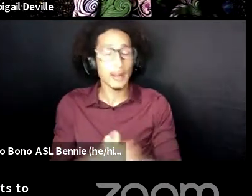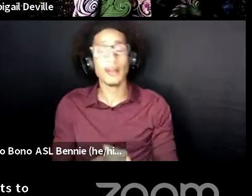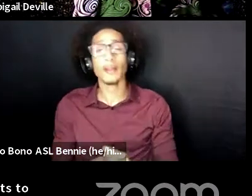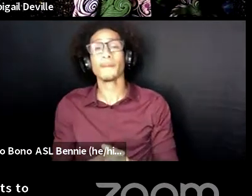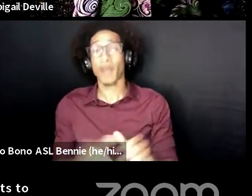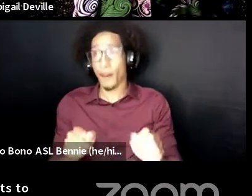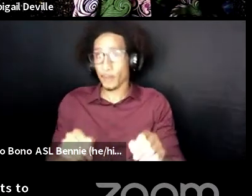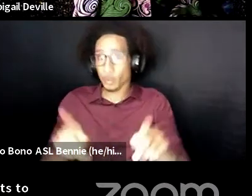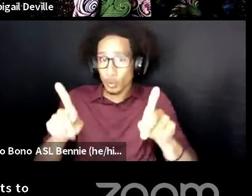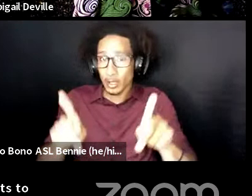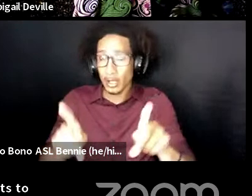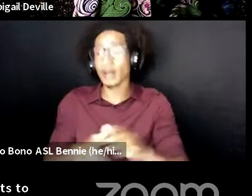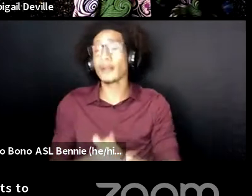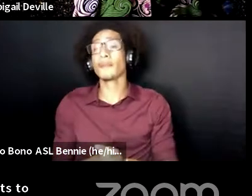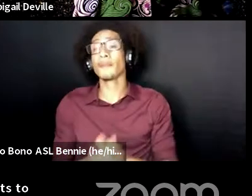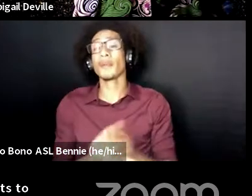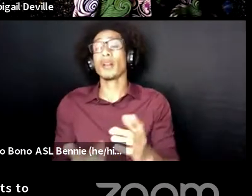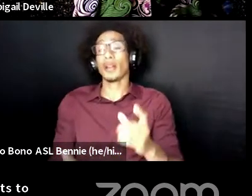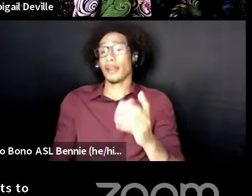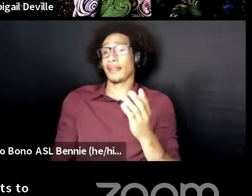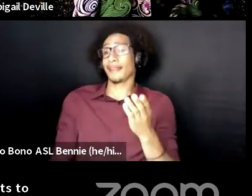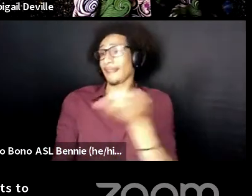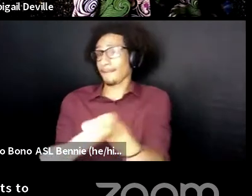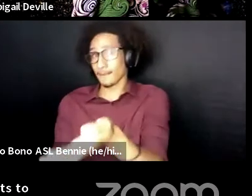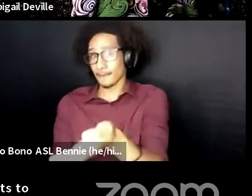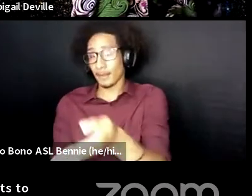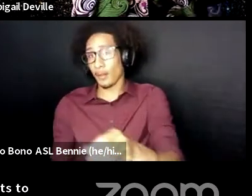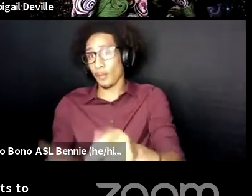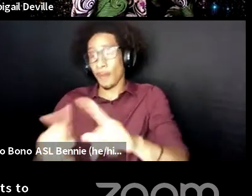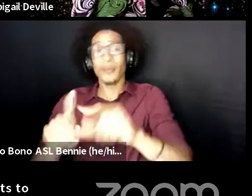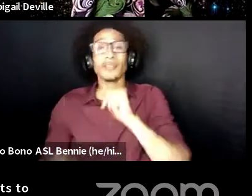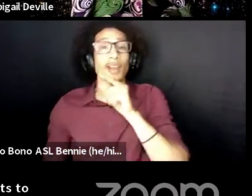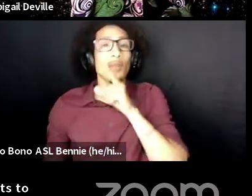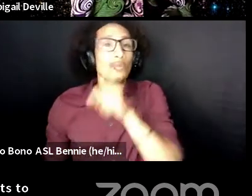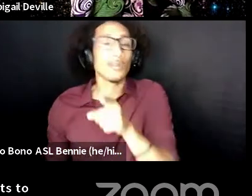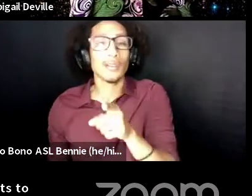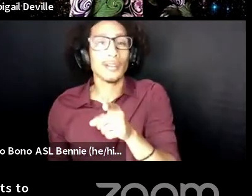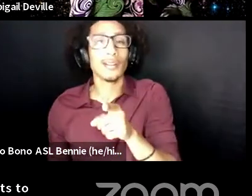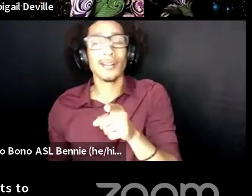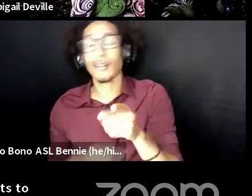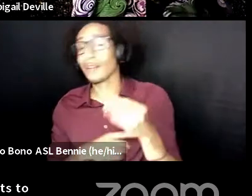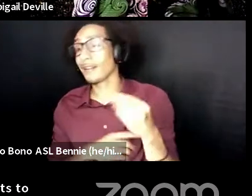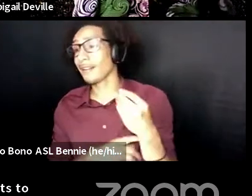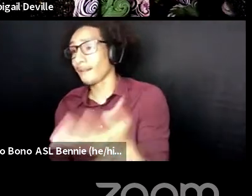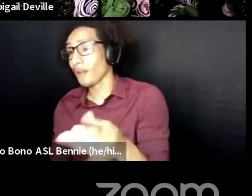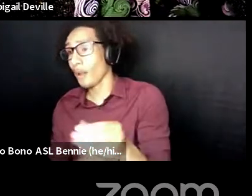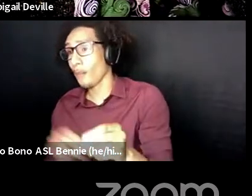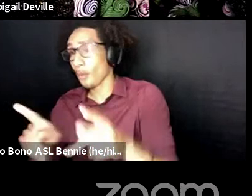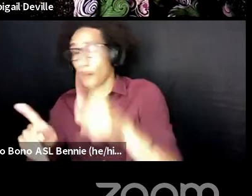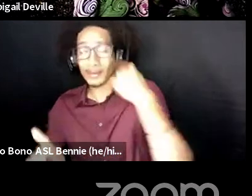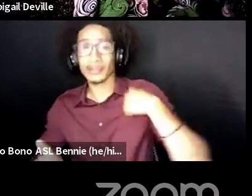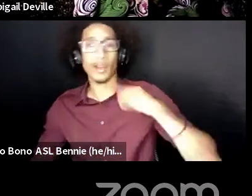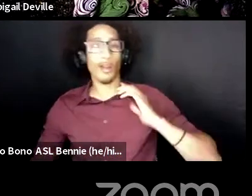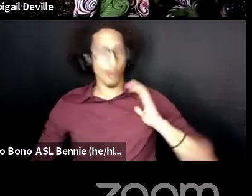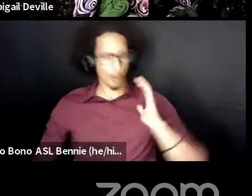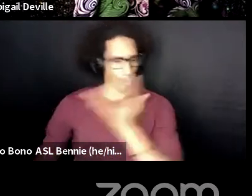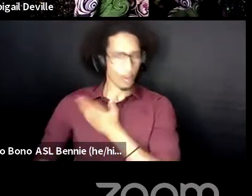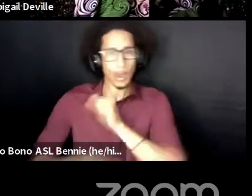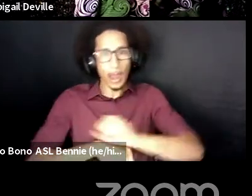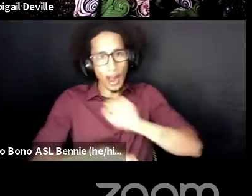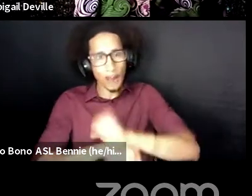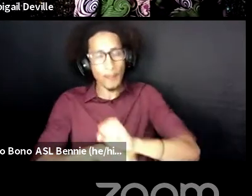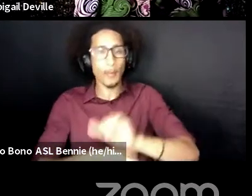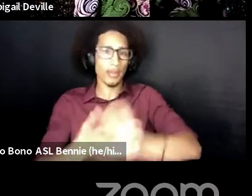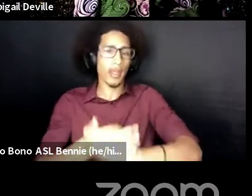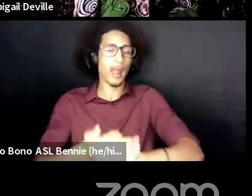opportunity, but not even given the opportunity, because it's our labor that built the thing, which is, you know, so it's like, how can you